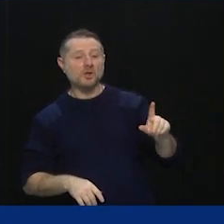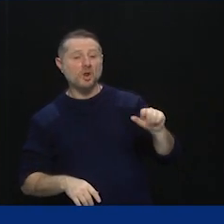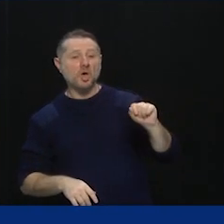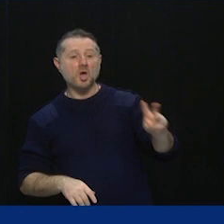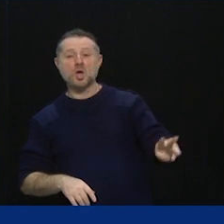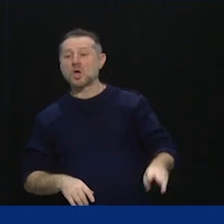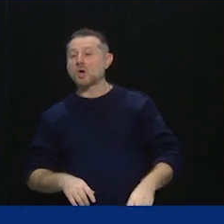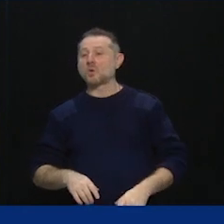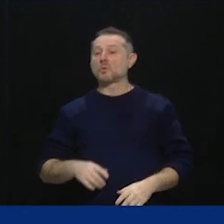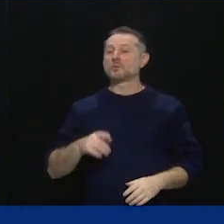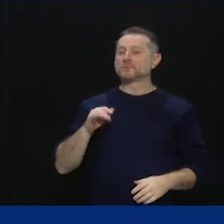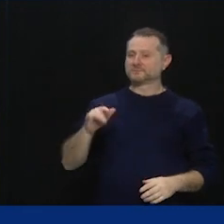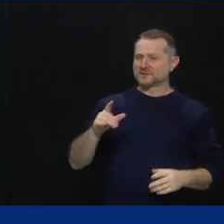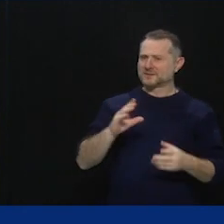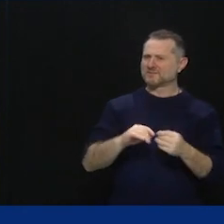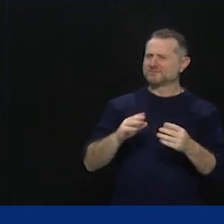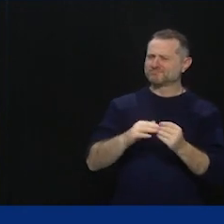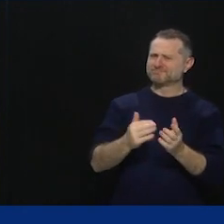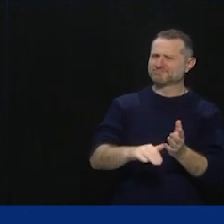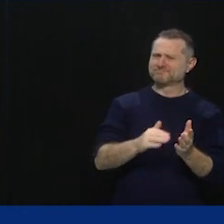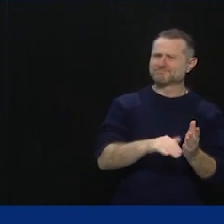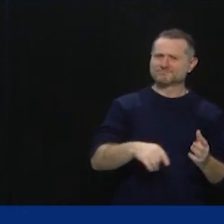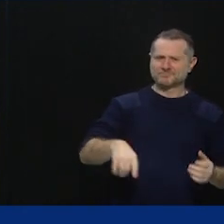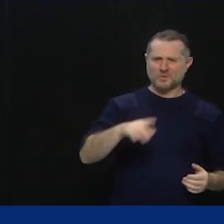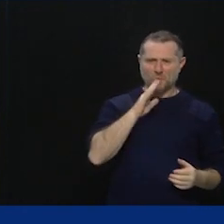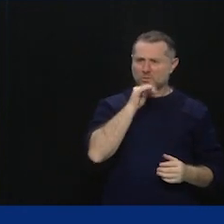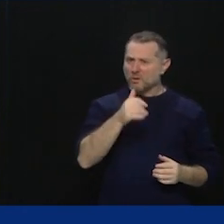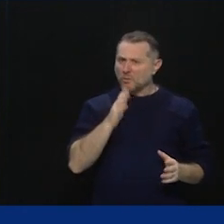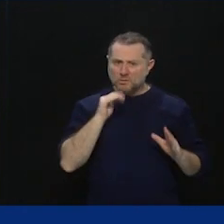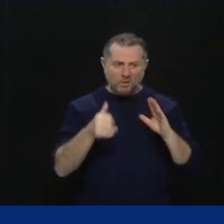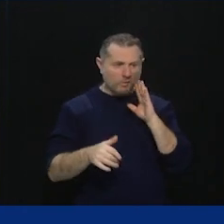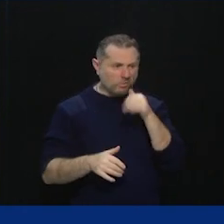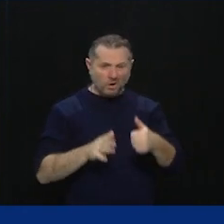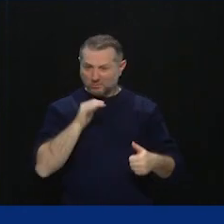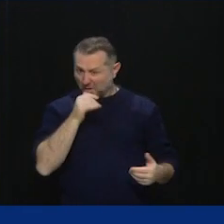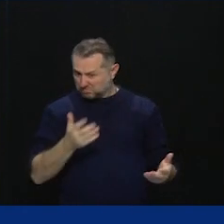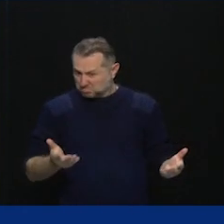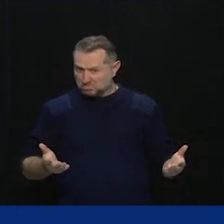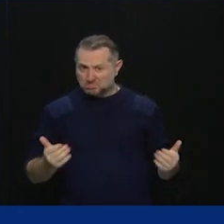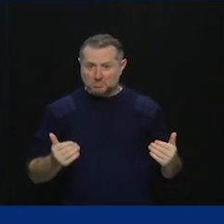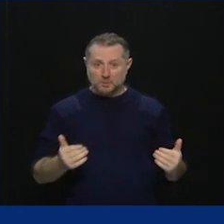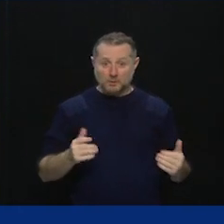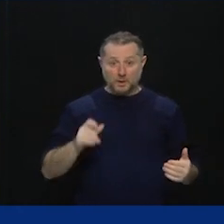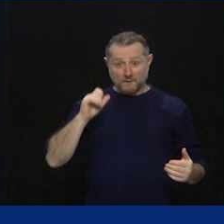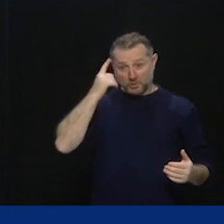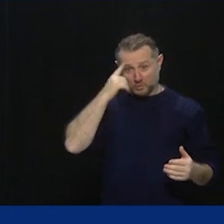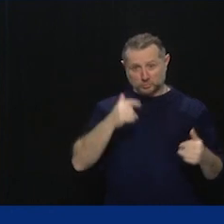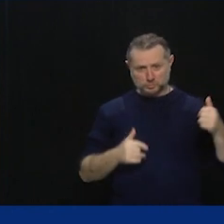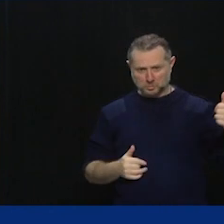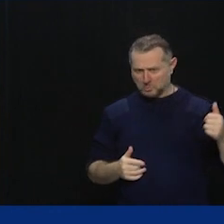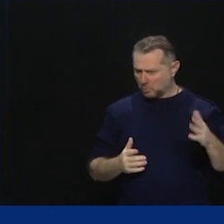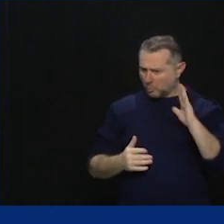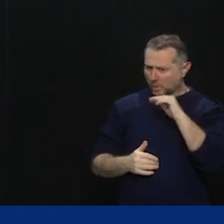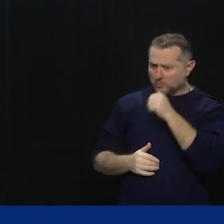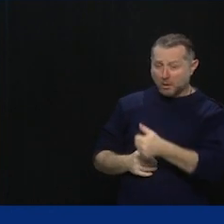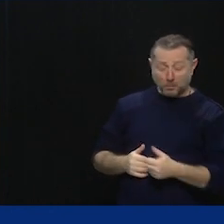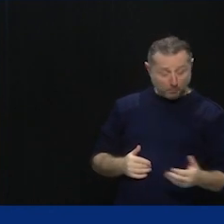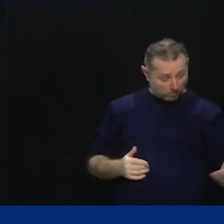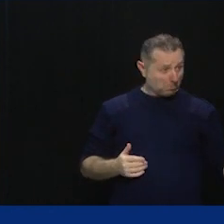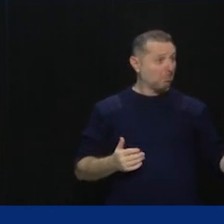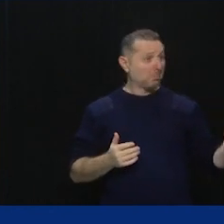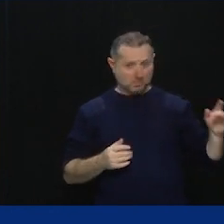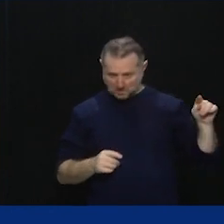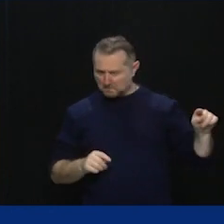why not? You've listened to this governor. She has said, why not? And that's when